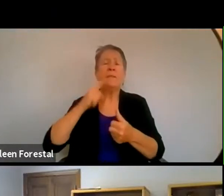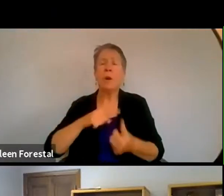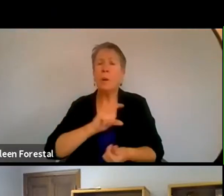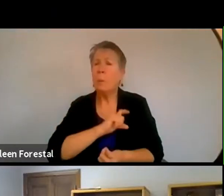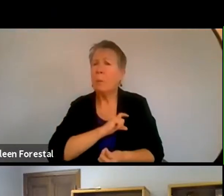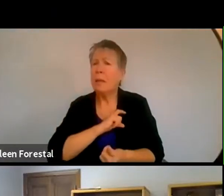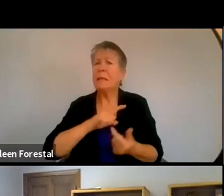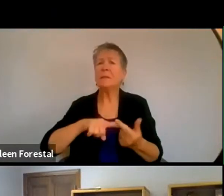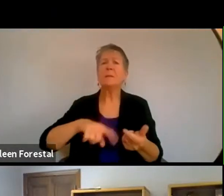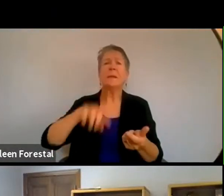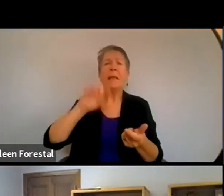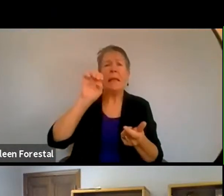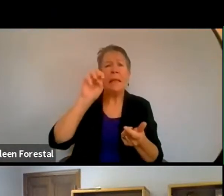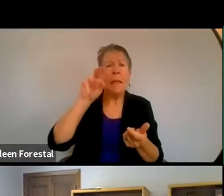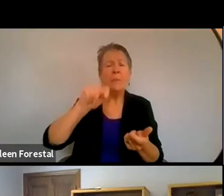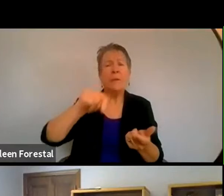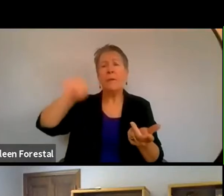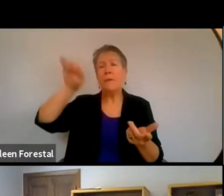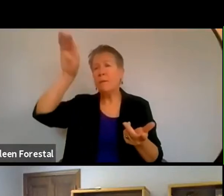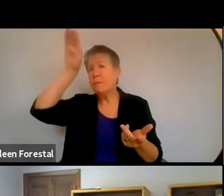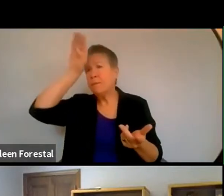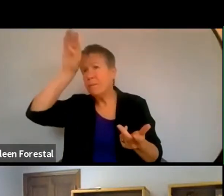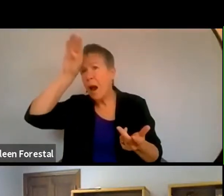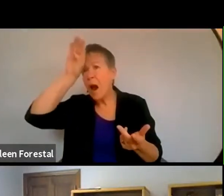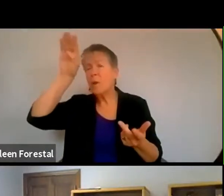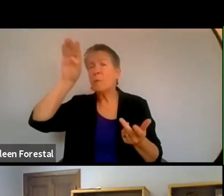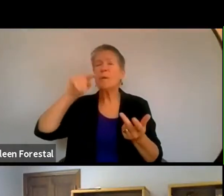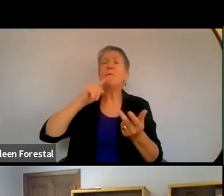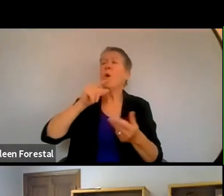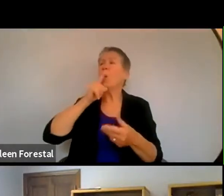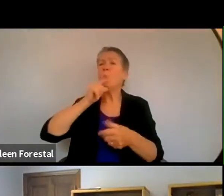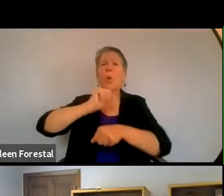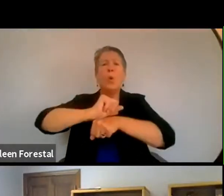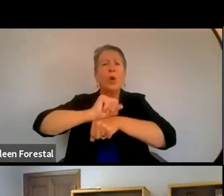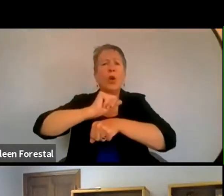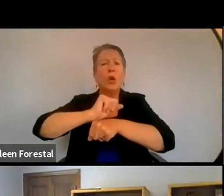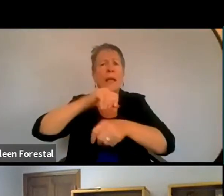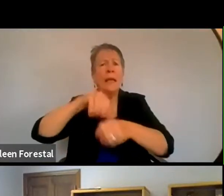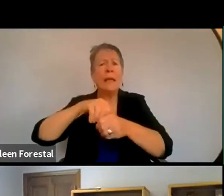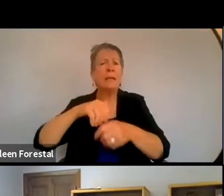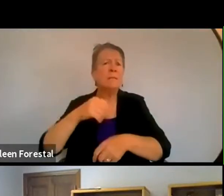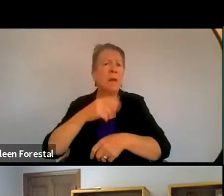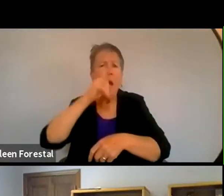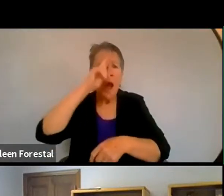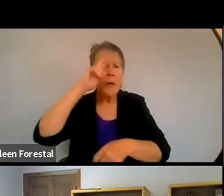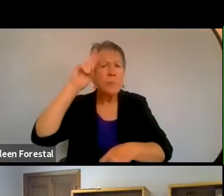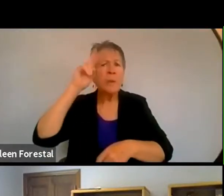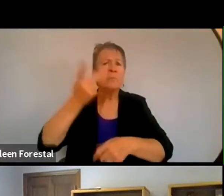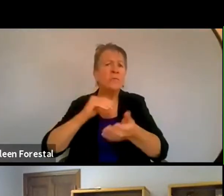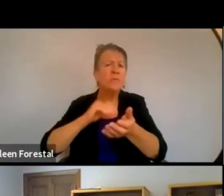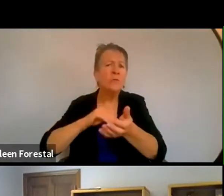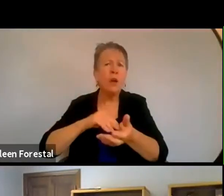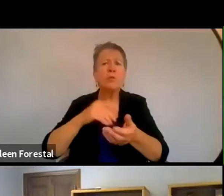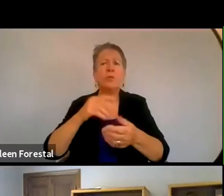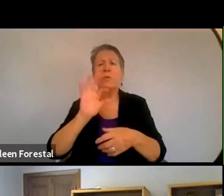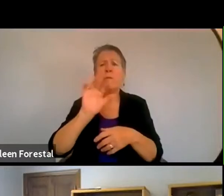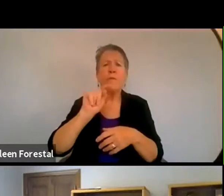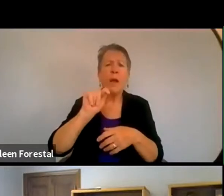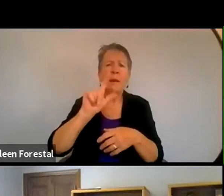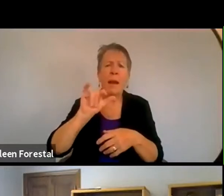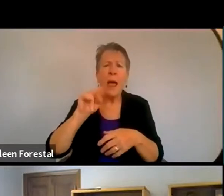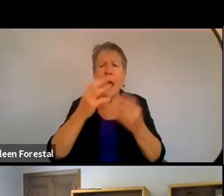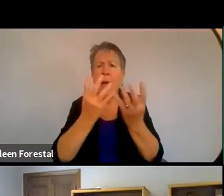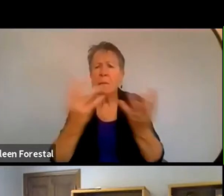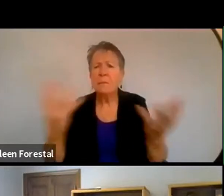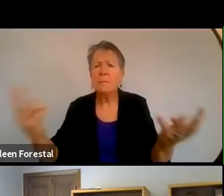EMSs, healthcare workers, educators, to keep them employed at the point of attack when we need them